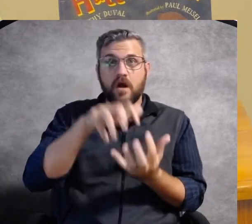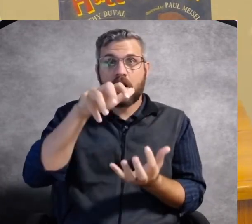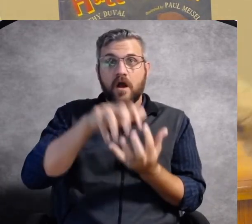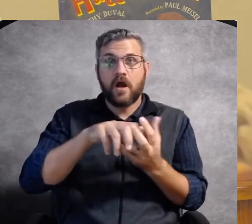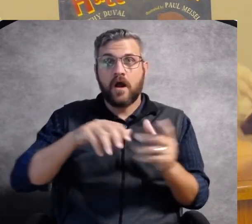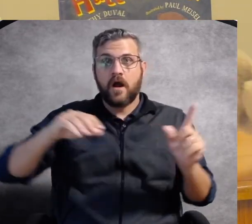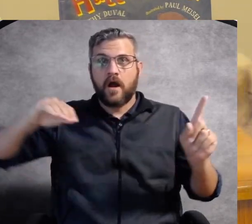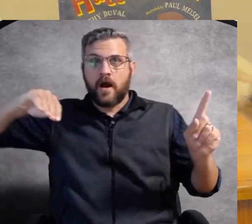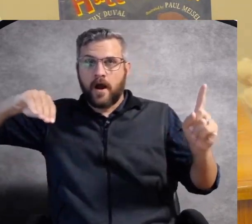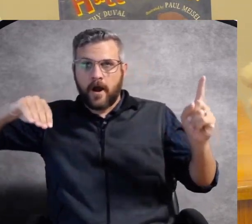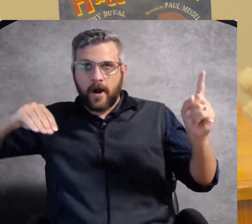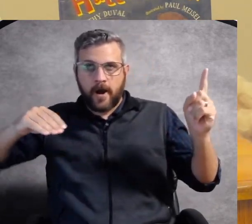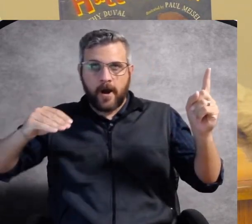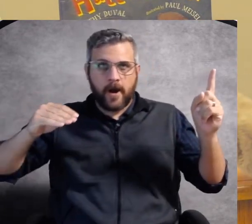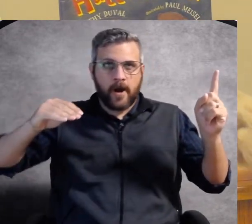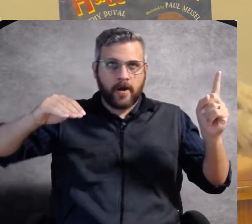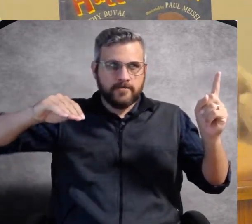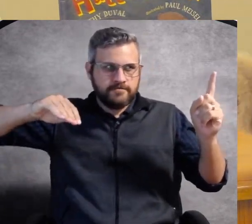me.